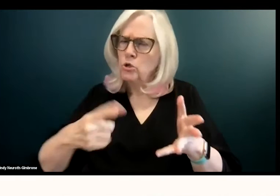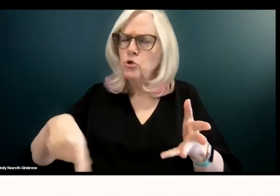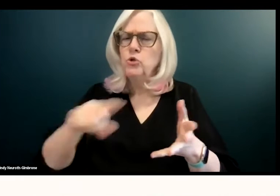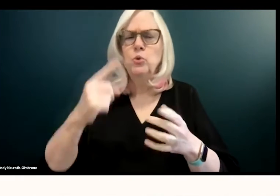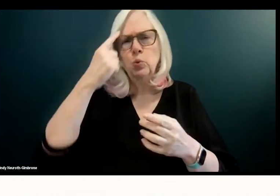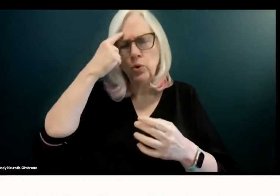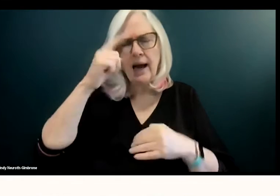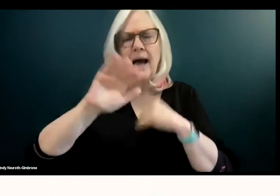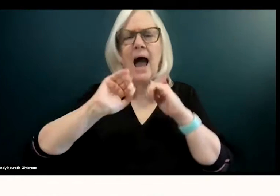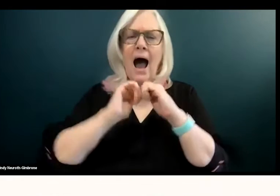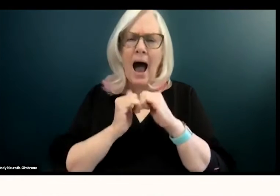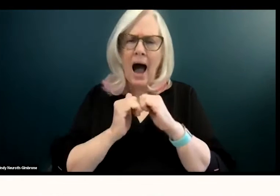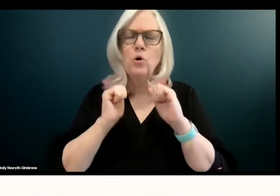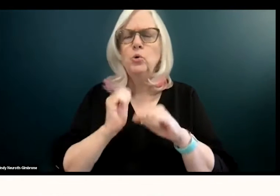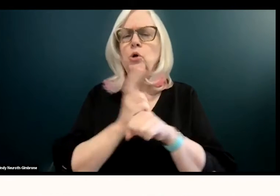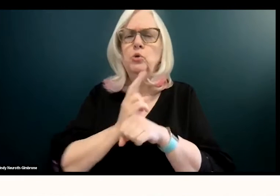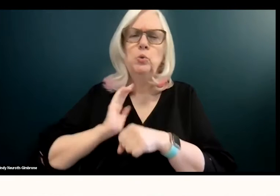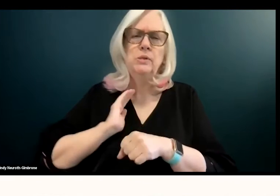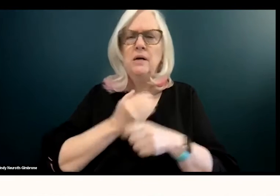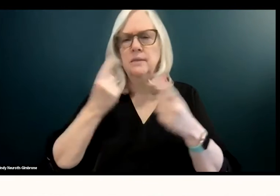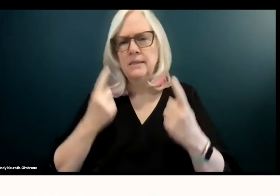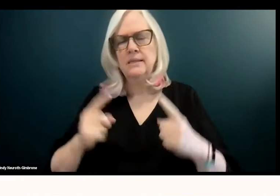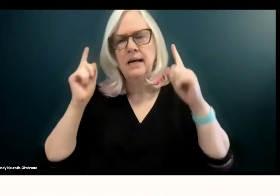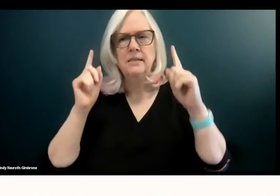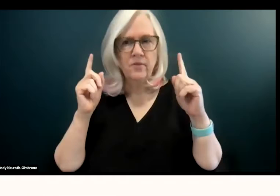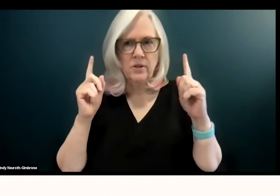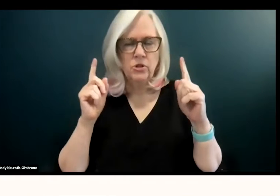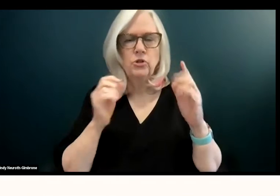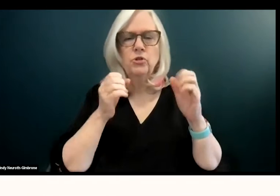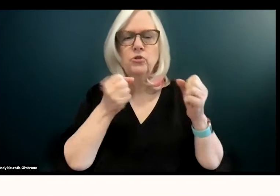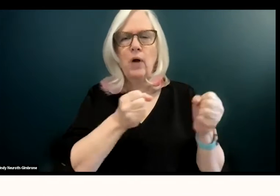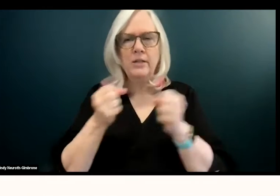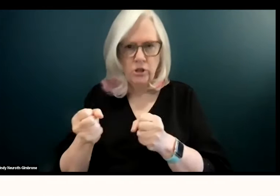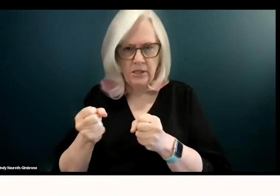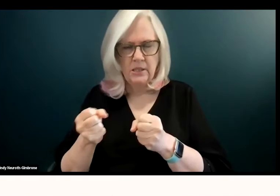of our successful strategies. And again, you're going to want to warp them to improve your own lessons.